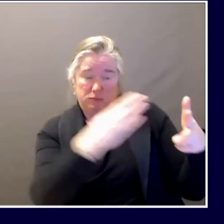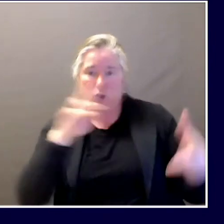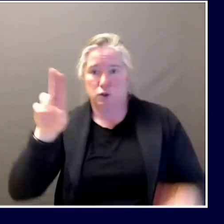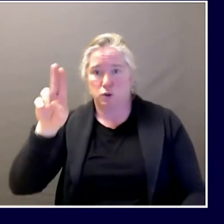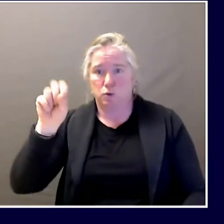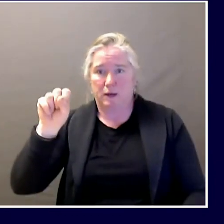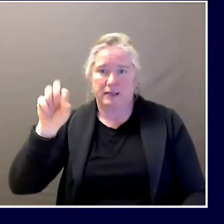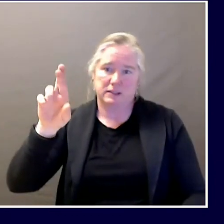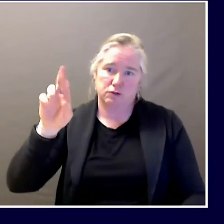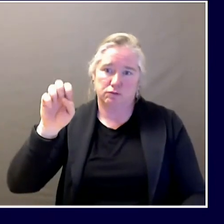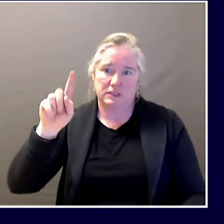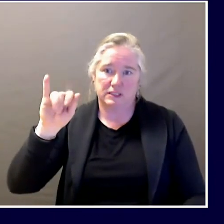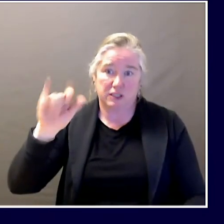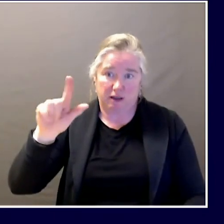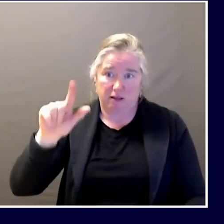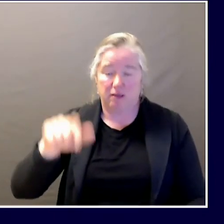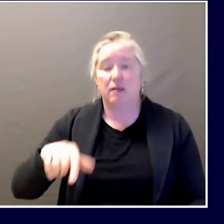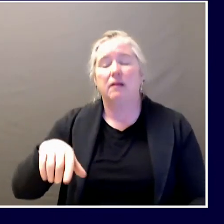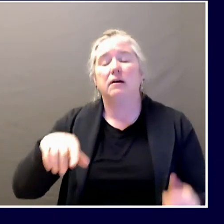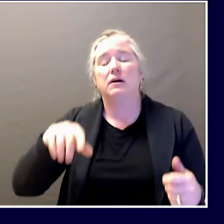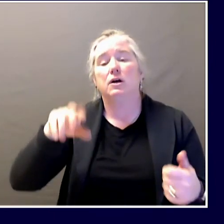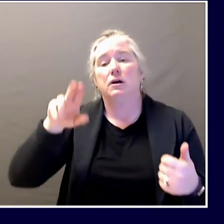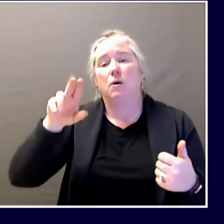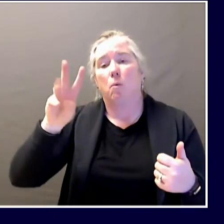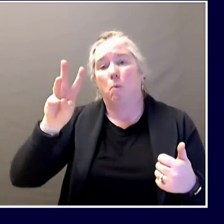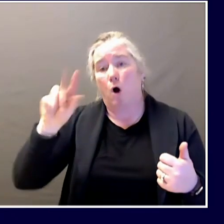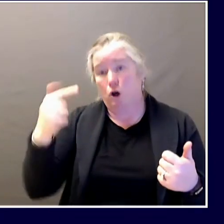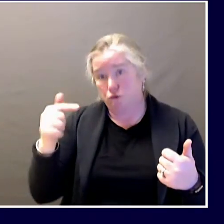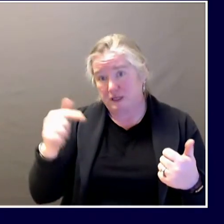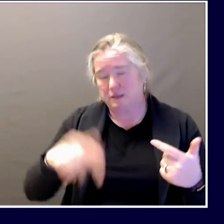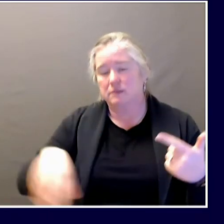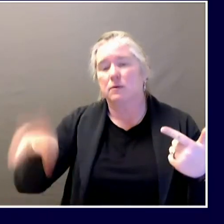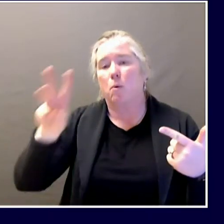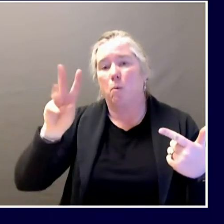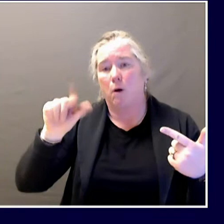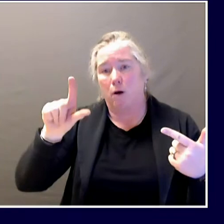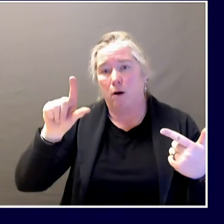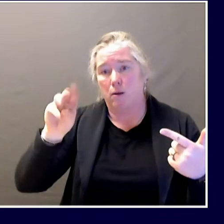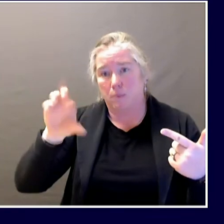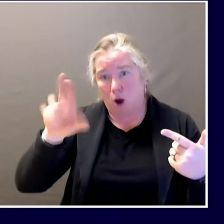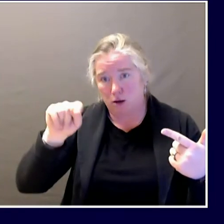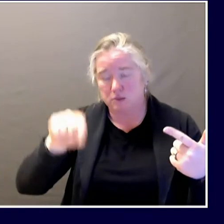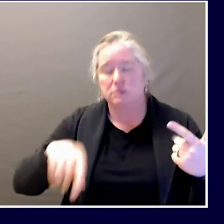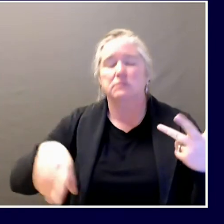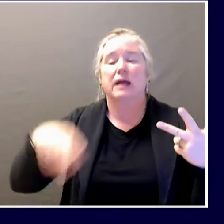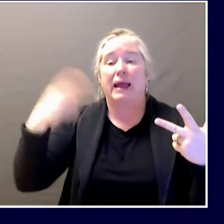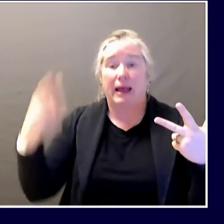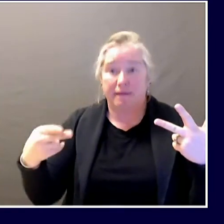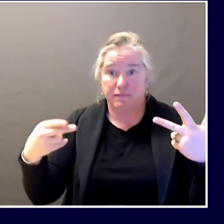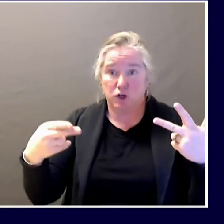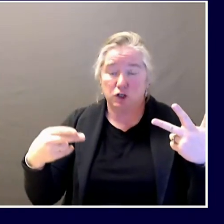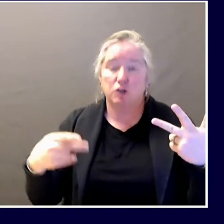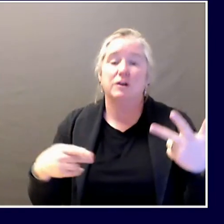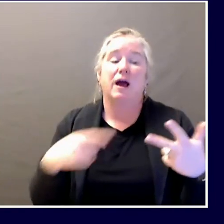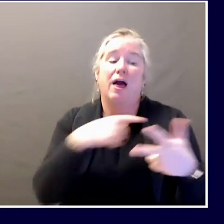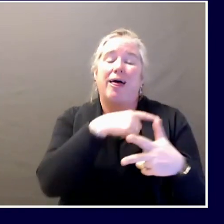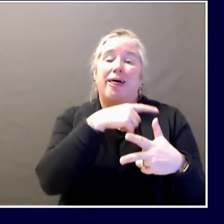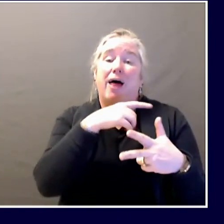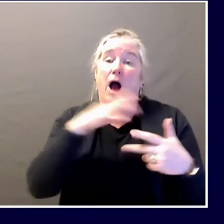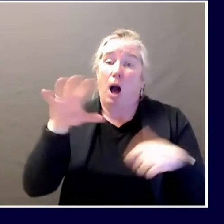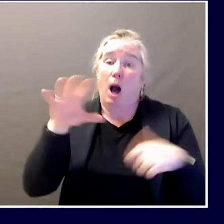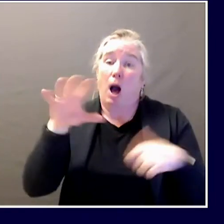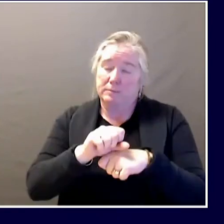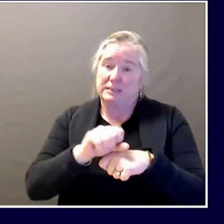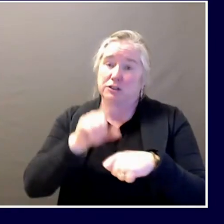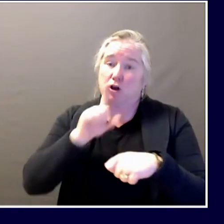Walgreens, Walmart, and Hannaford in Maine make new appointments, newly offered appointments available to all people in this